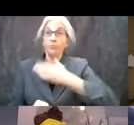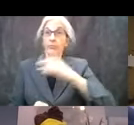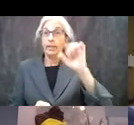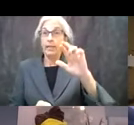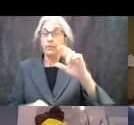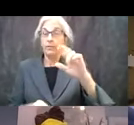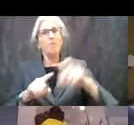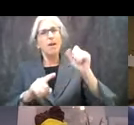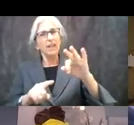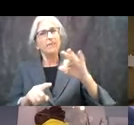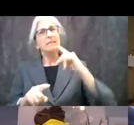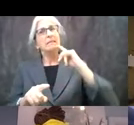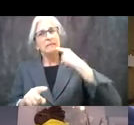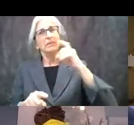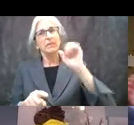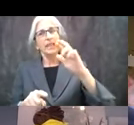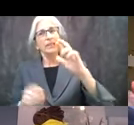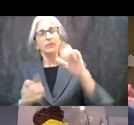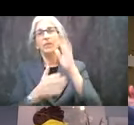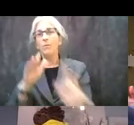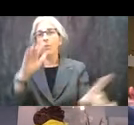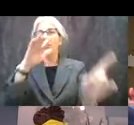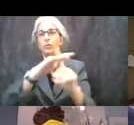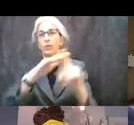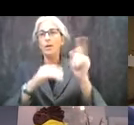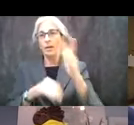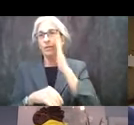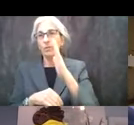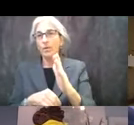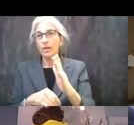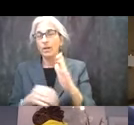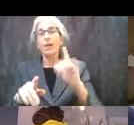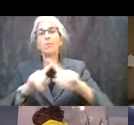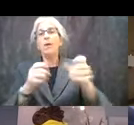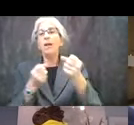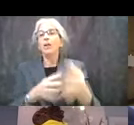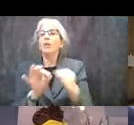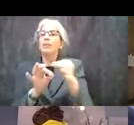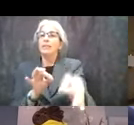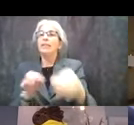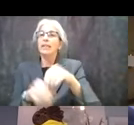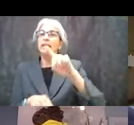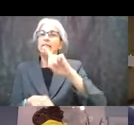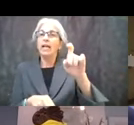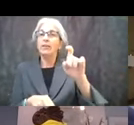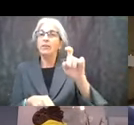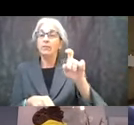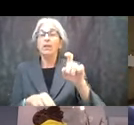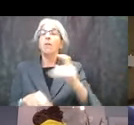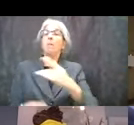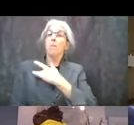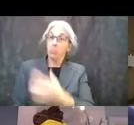later. And so that will cause a delay in diagnosis. Generally, cancer is easier to treat if we catch it